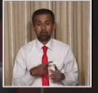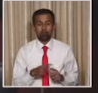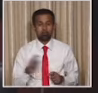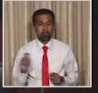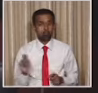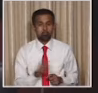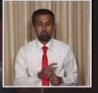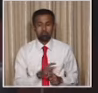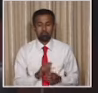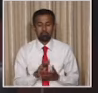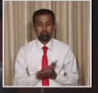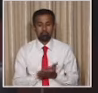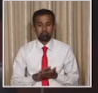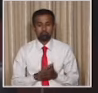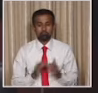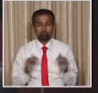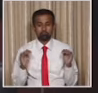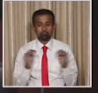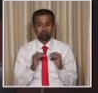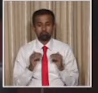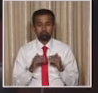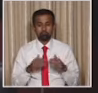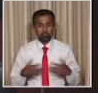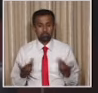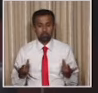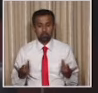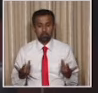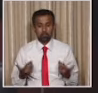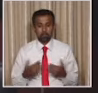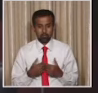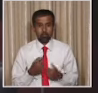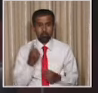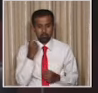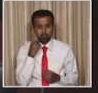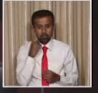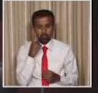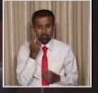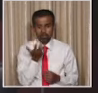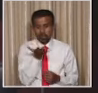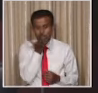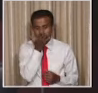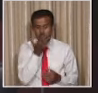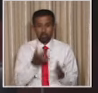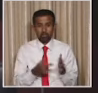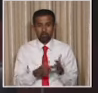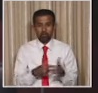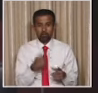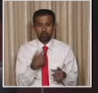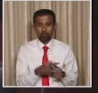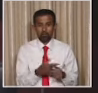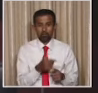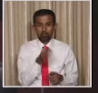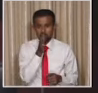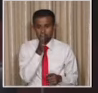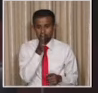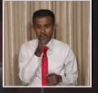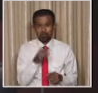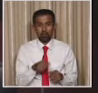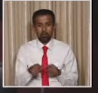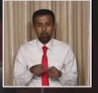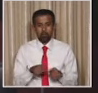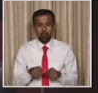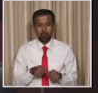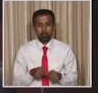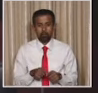mentioned frequently. It's big business or it's friends and known people that get the benefits. And when you